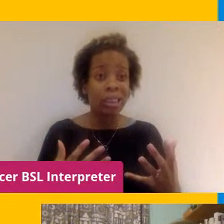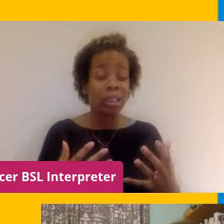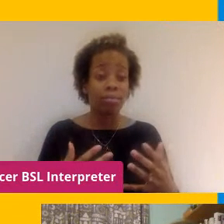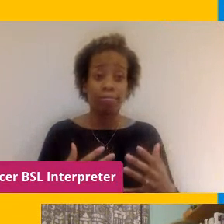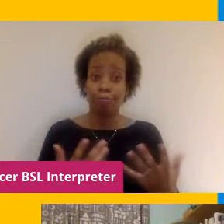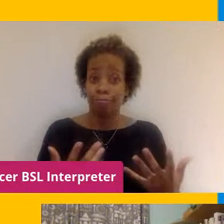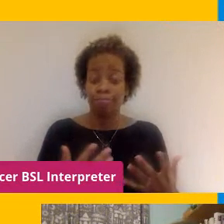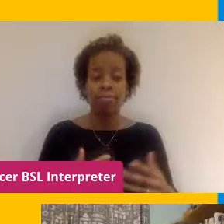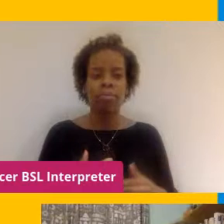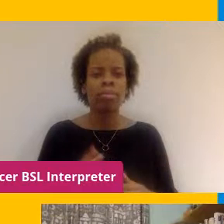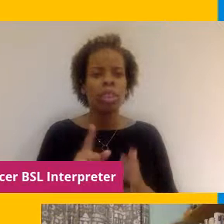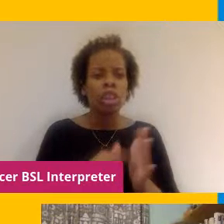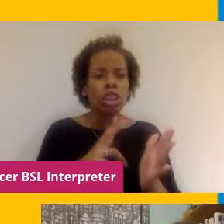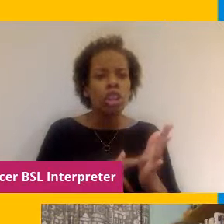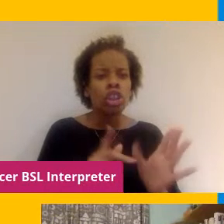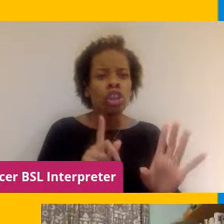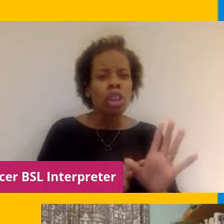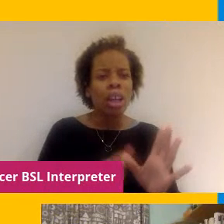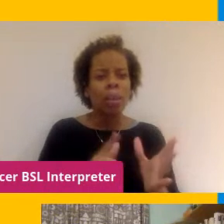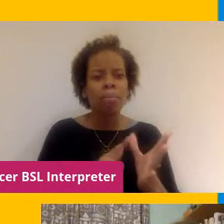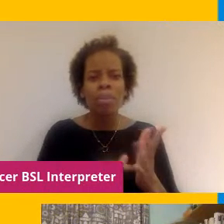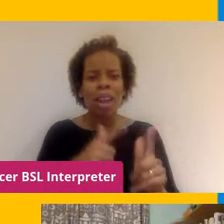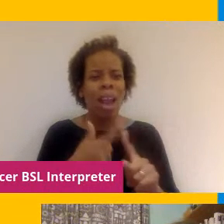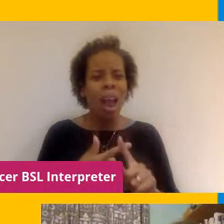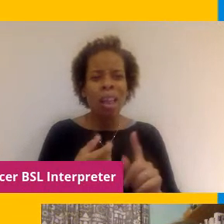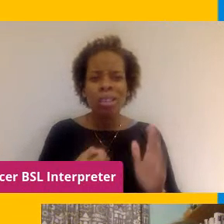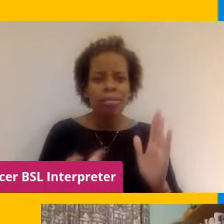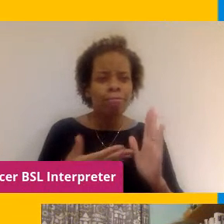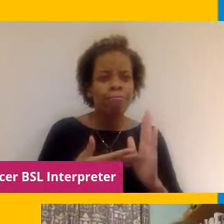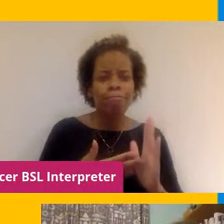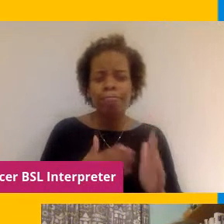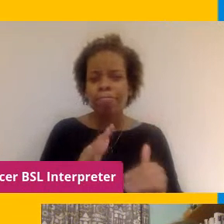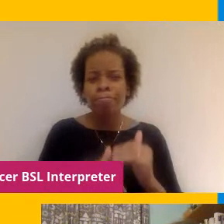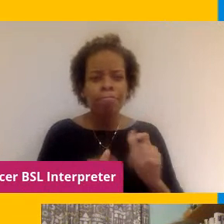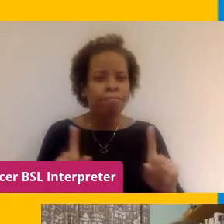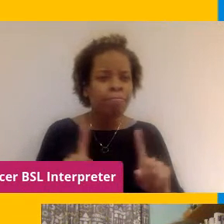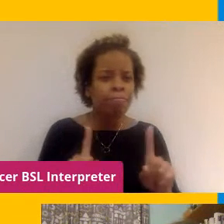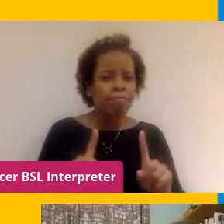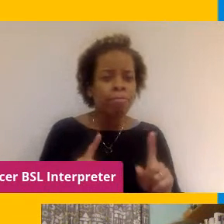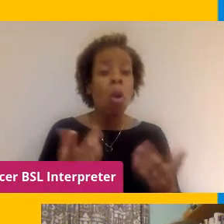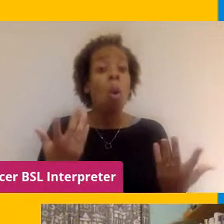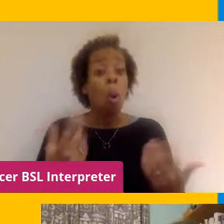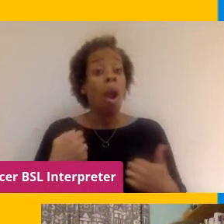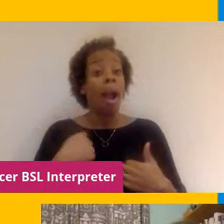But Jenny and Alex, do you have anything to add to that? Or I can talk a little bit briefly about some of